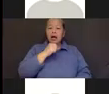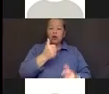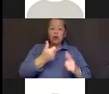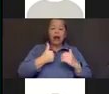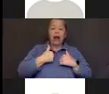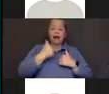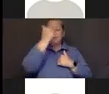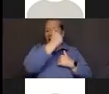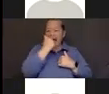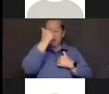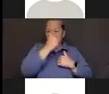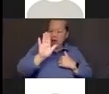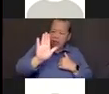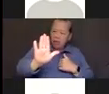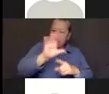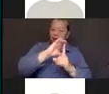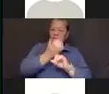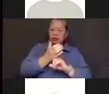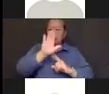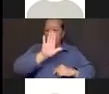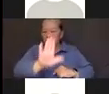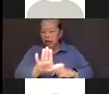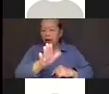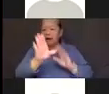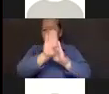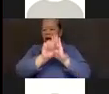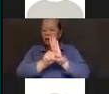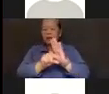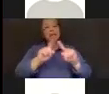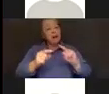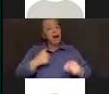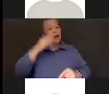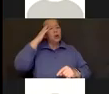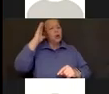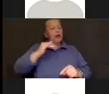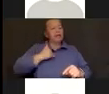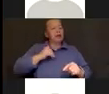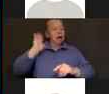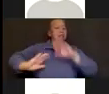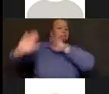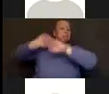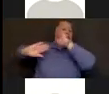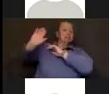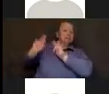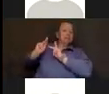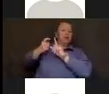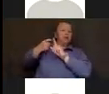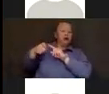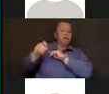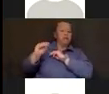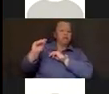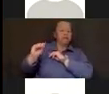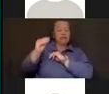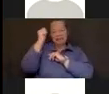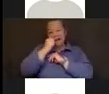African culture and things, but yet I know that my ancestors are from there. And I'm not really American in